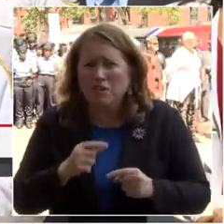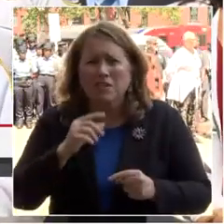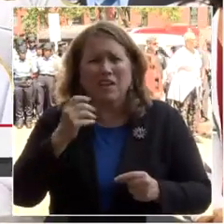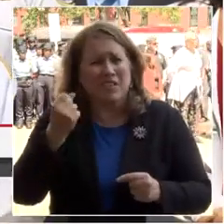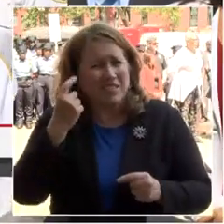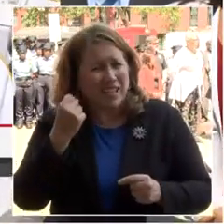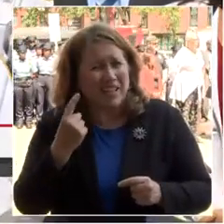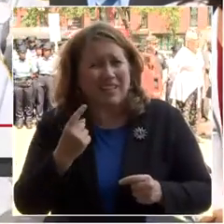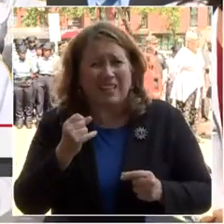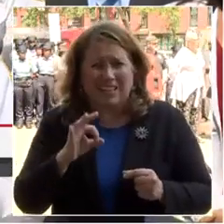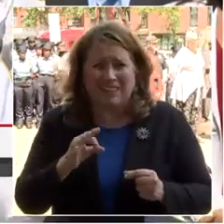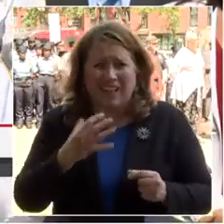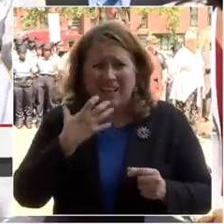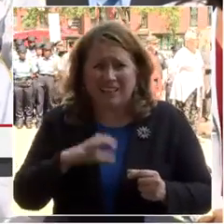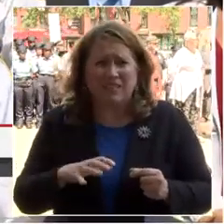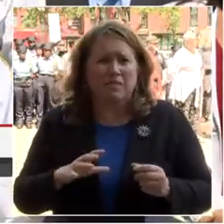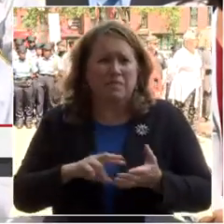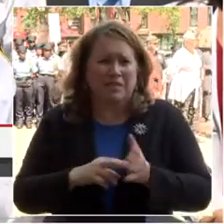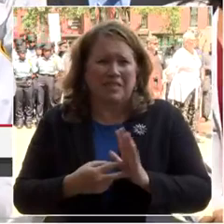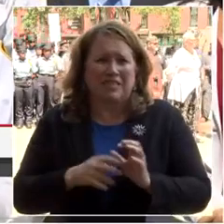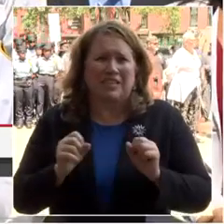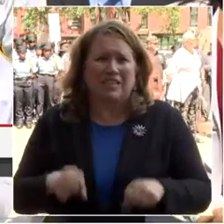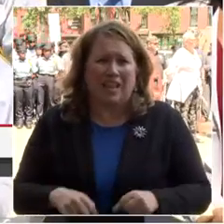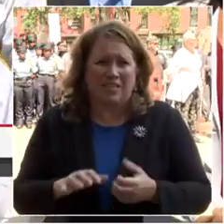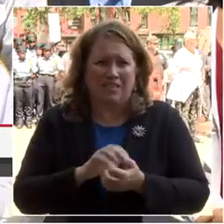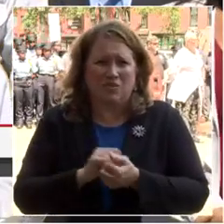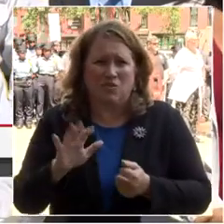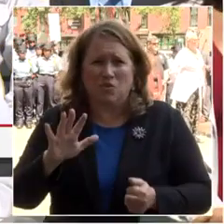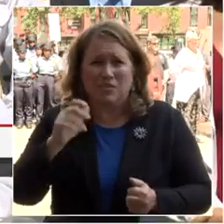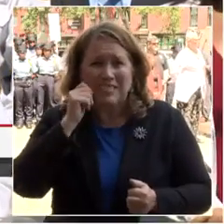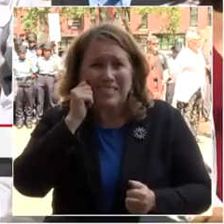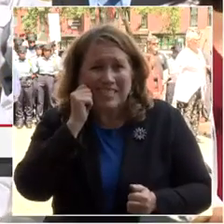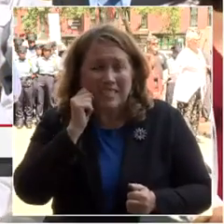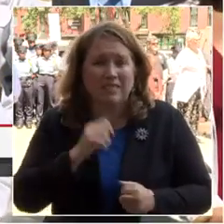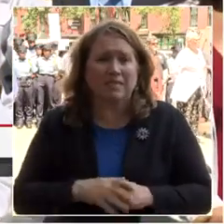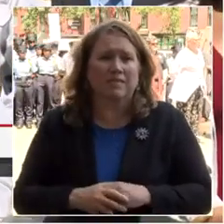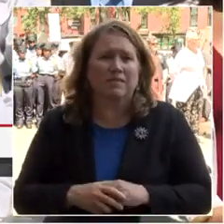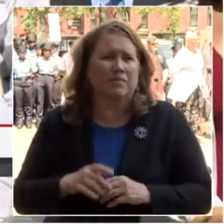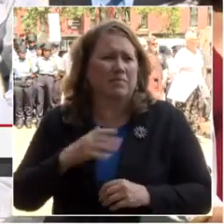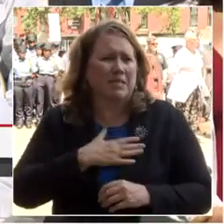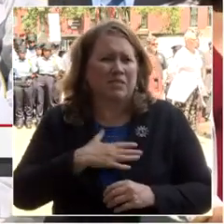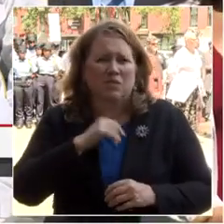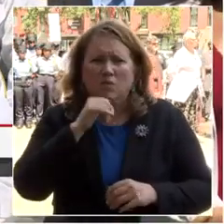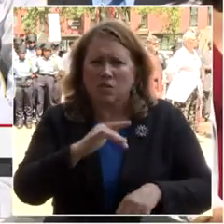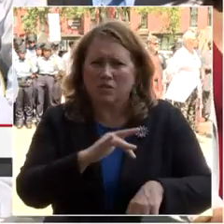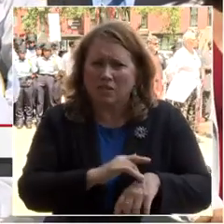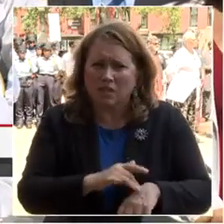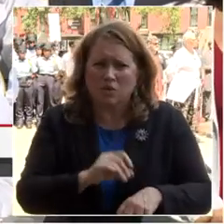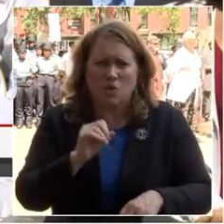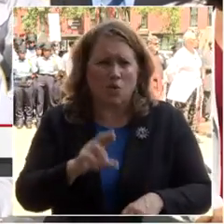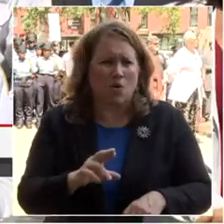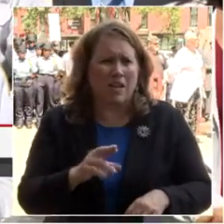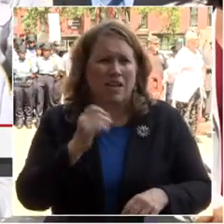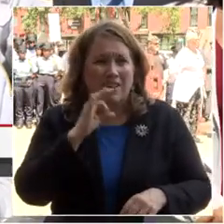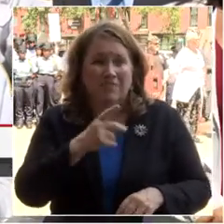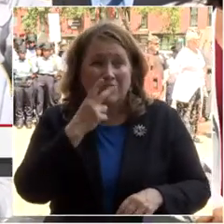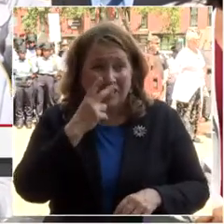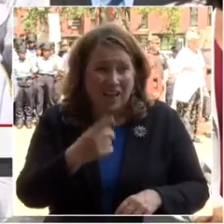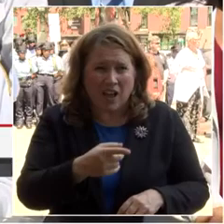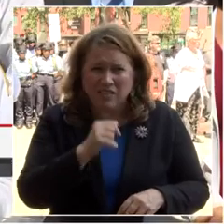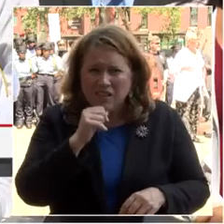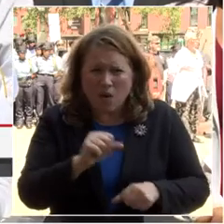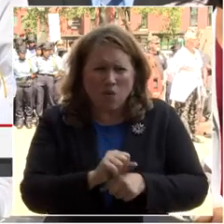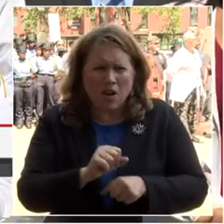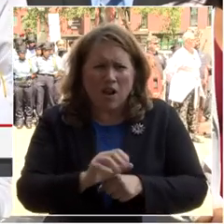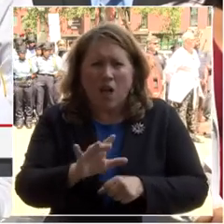skin. One important tip is to keep a bucket of water nearby and never touch or pick up a firework that looks like it might be a dud. We are not only worried